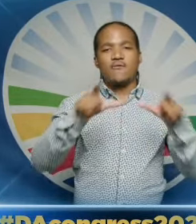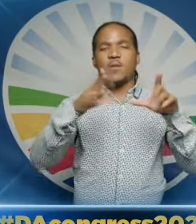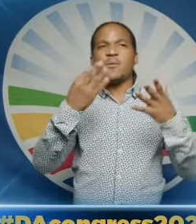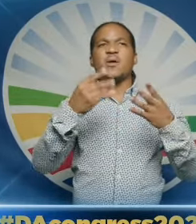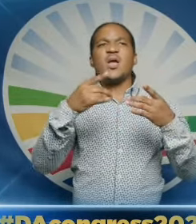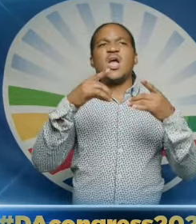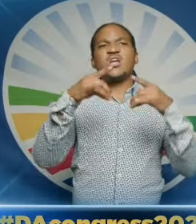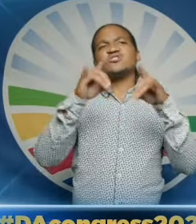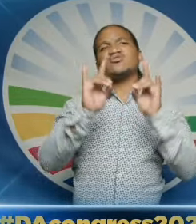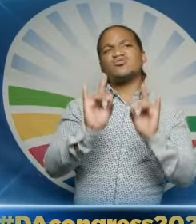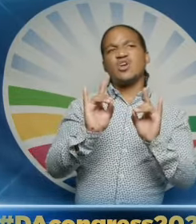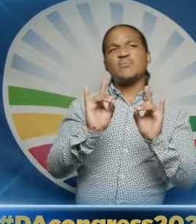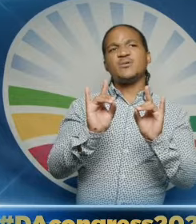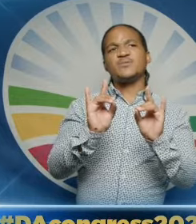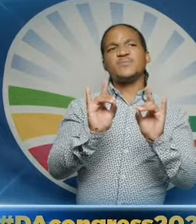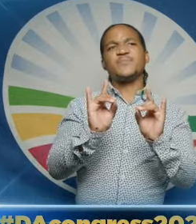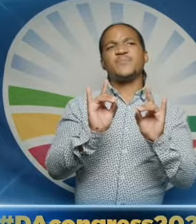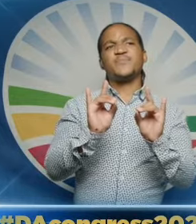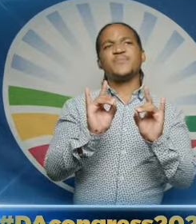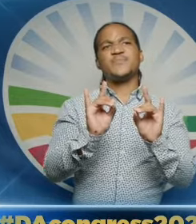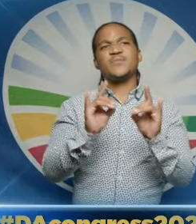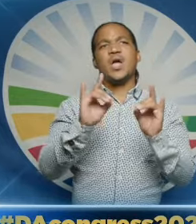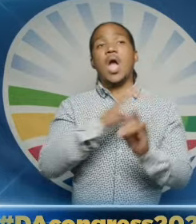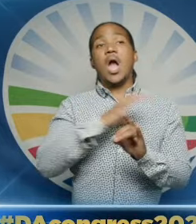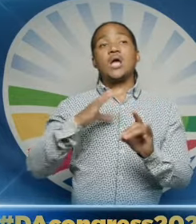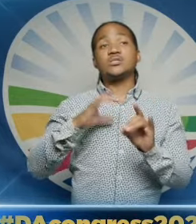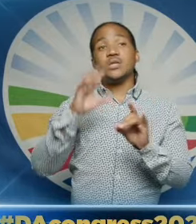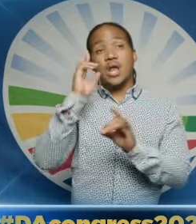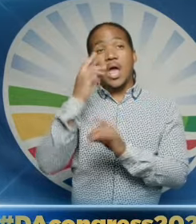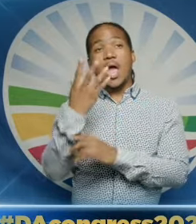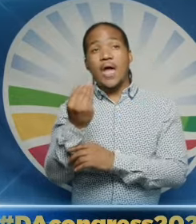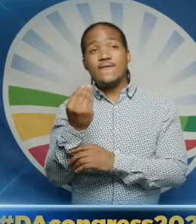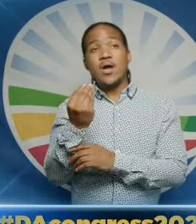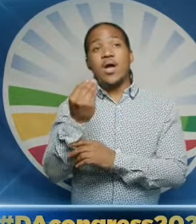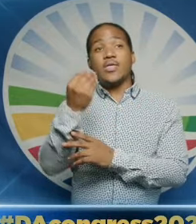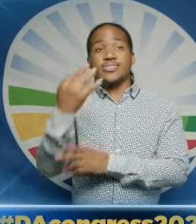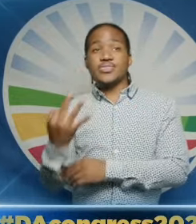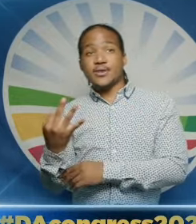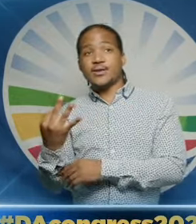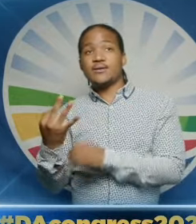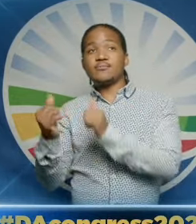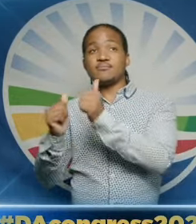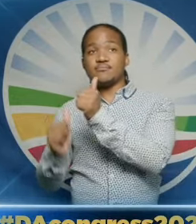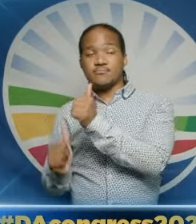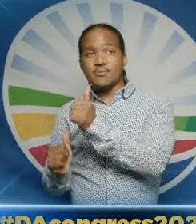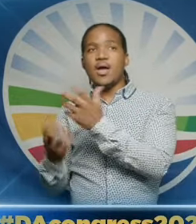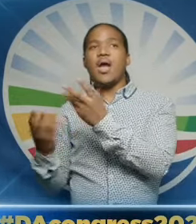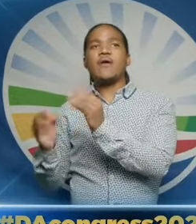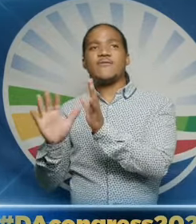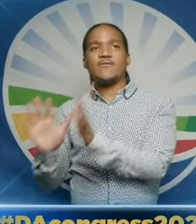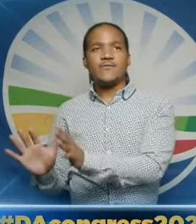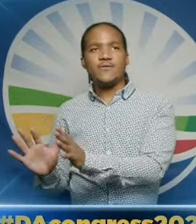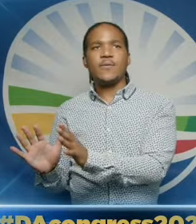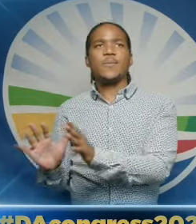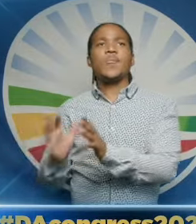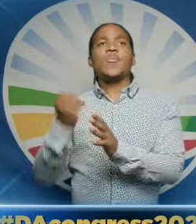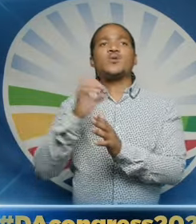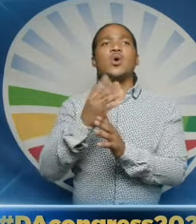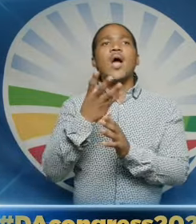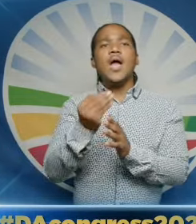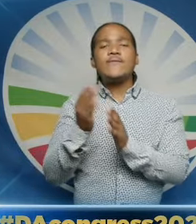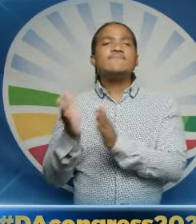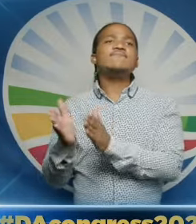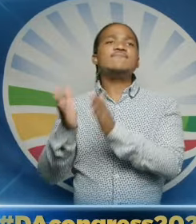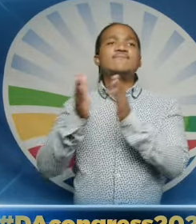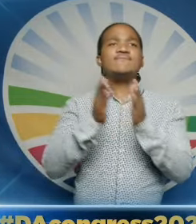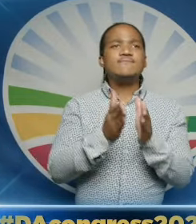of federal council. There are 3 vacancies there and 7 candidates. For the deputy federal